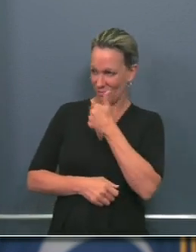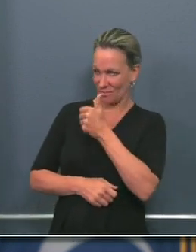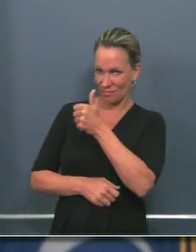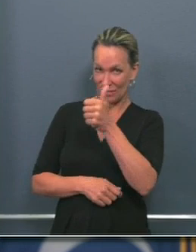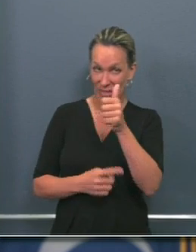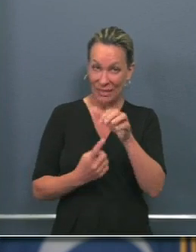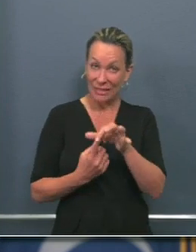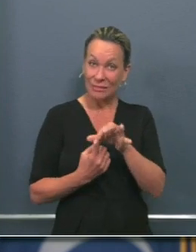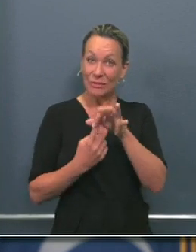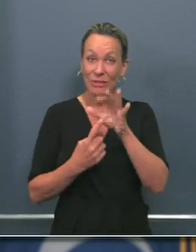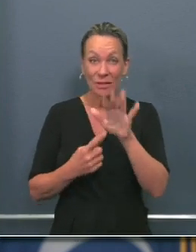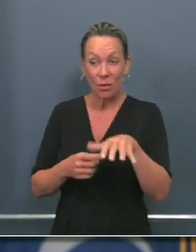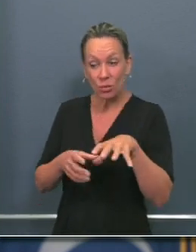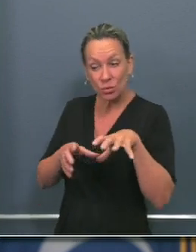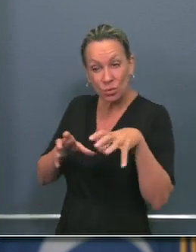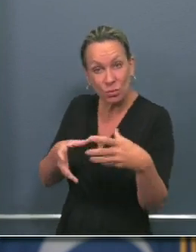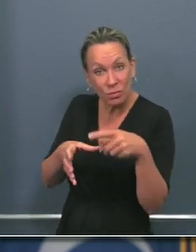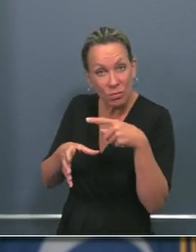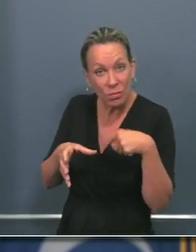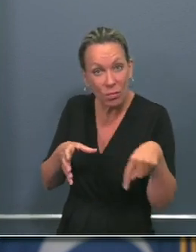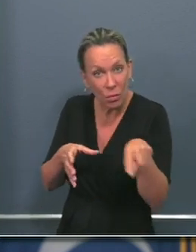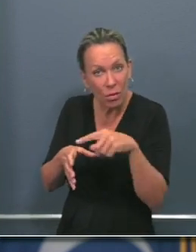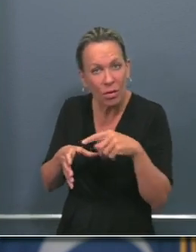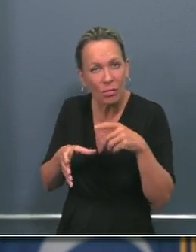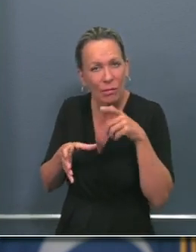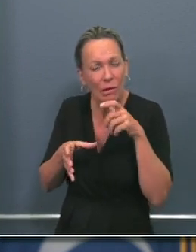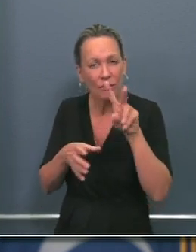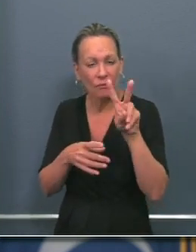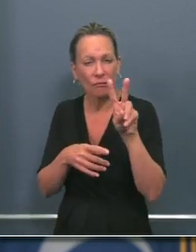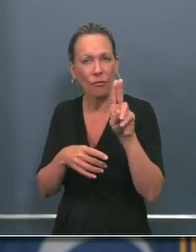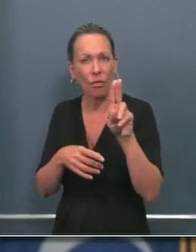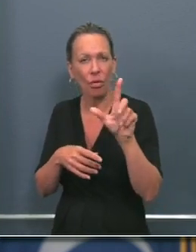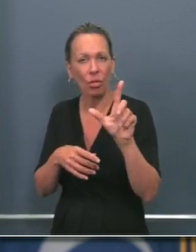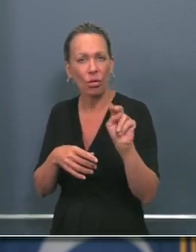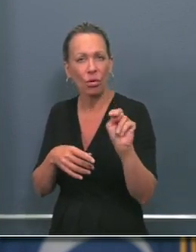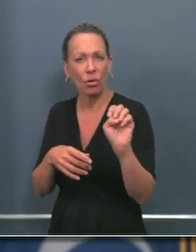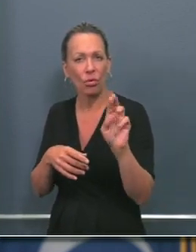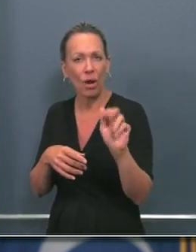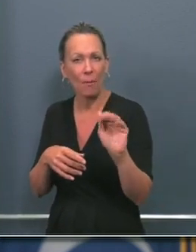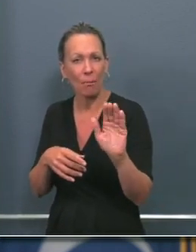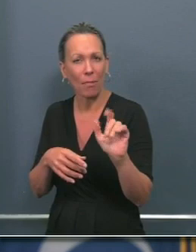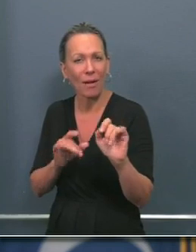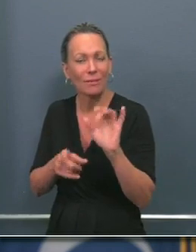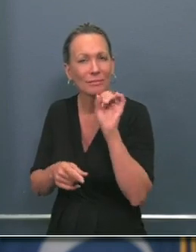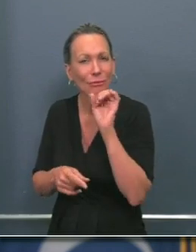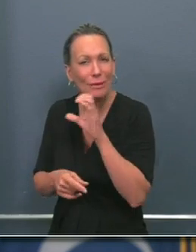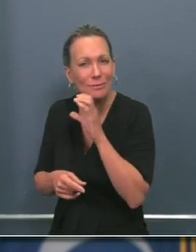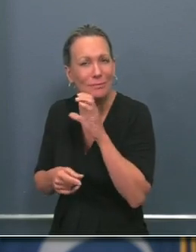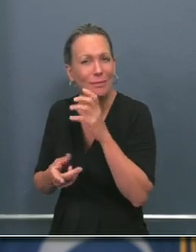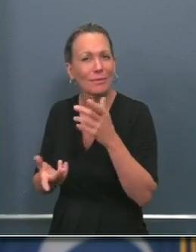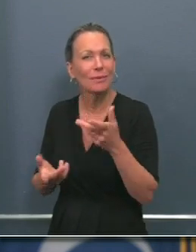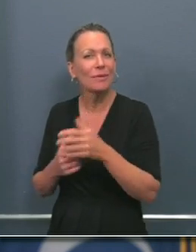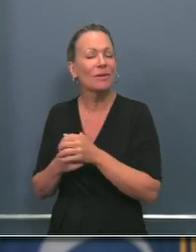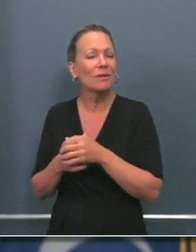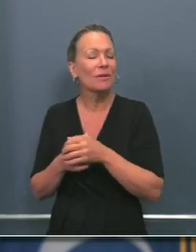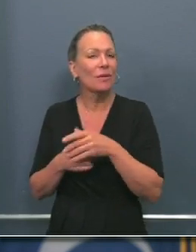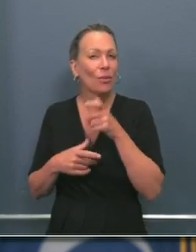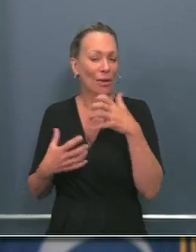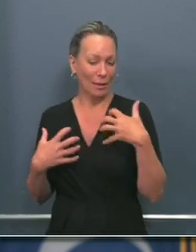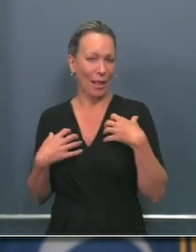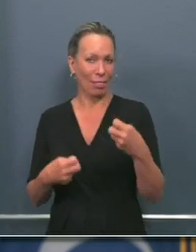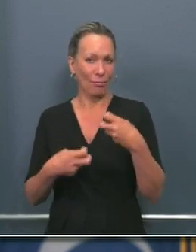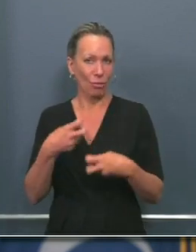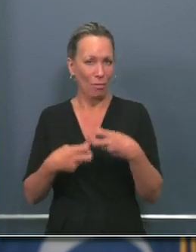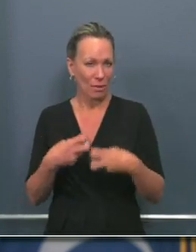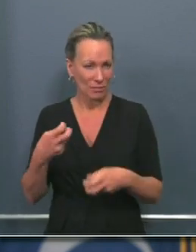been making modifications in real time, not just waiting for noon press conferences. Over the weekend,